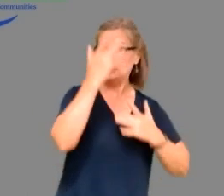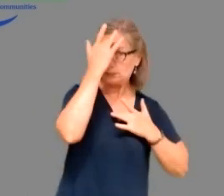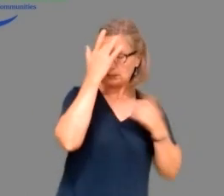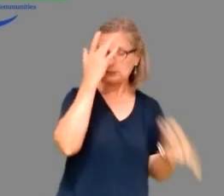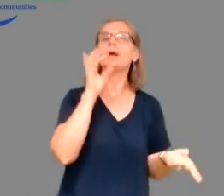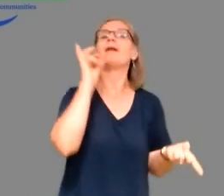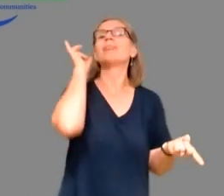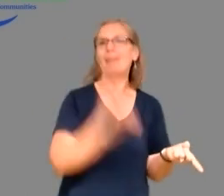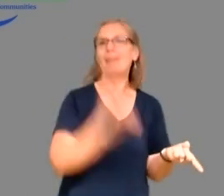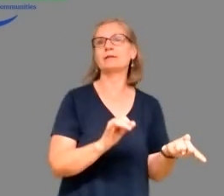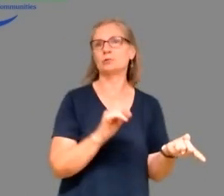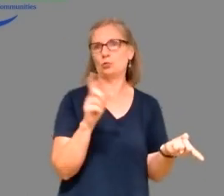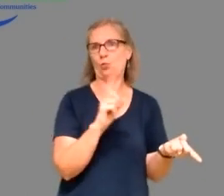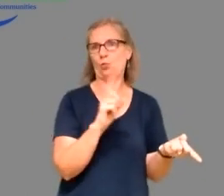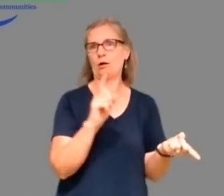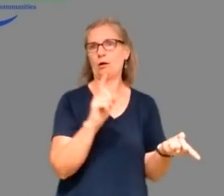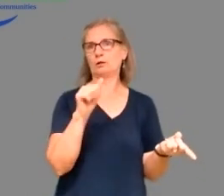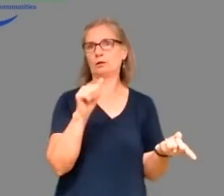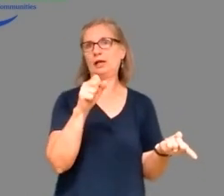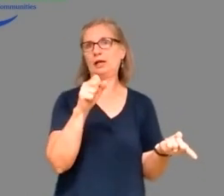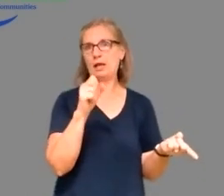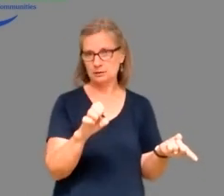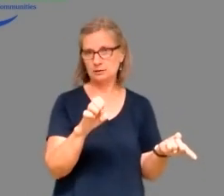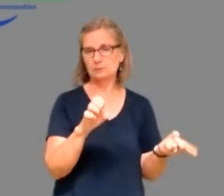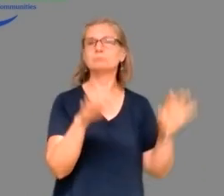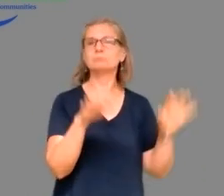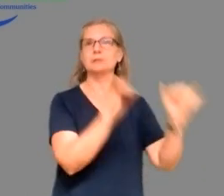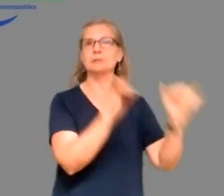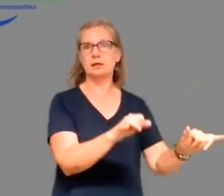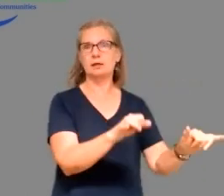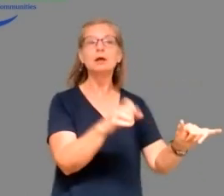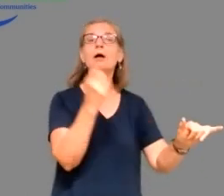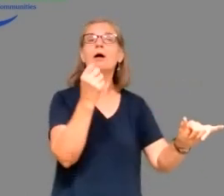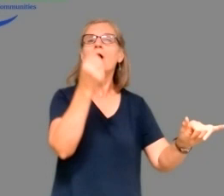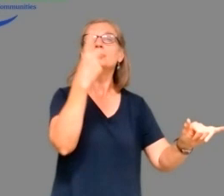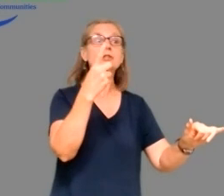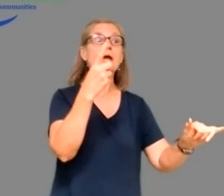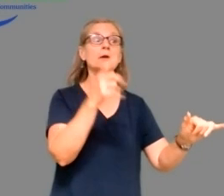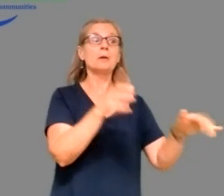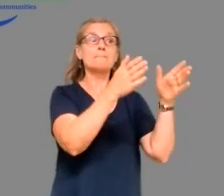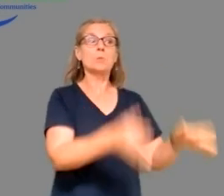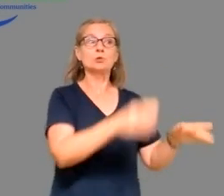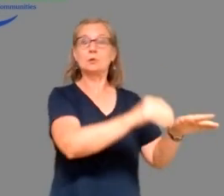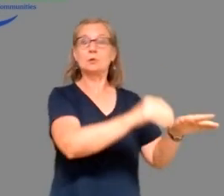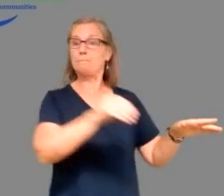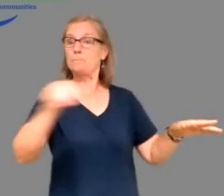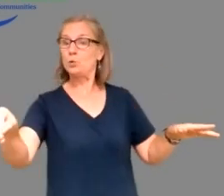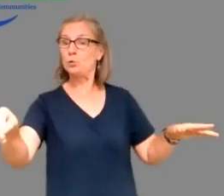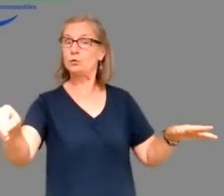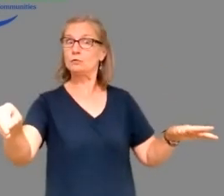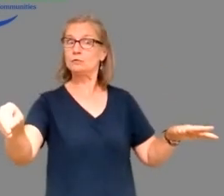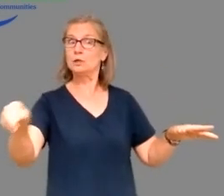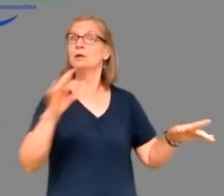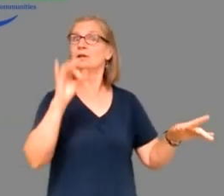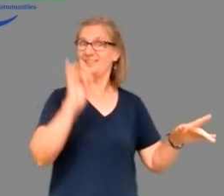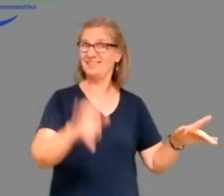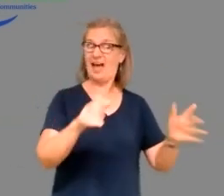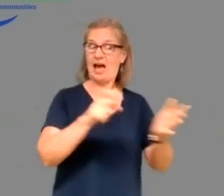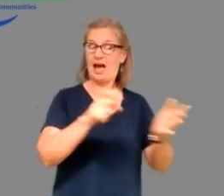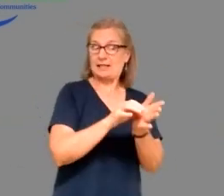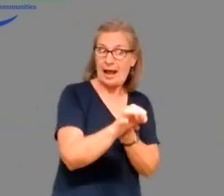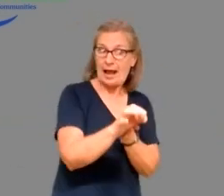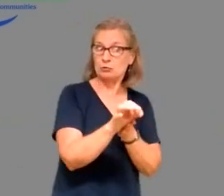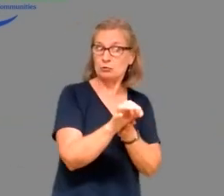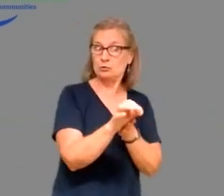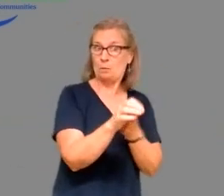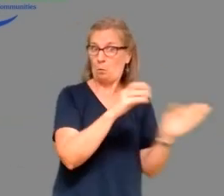The cases don't move counties as the individuals themselves may leave the county or, you know, whether